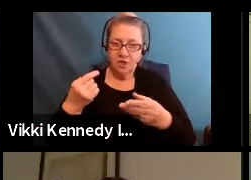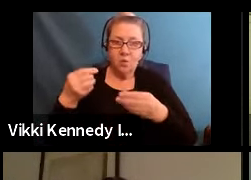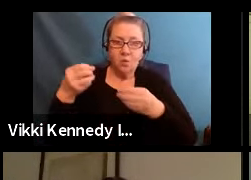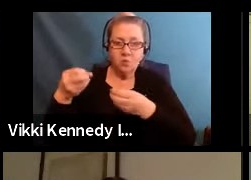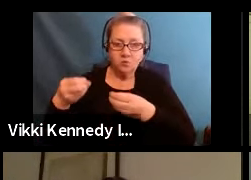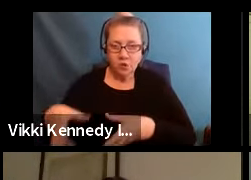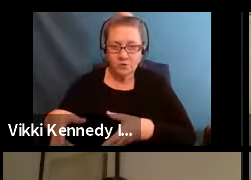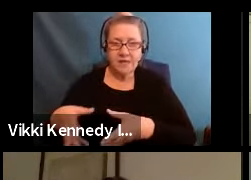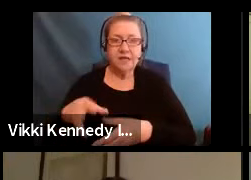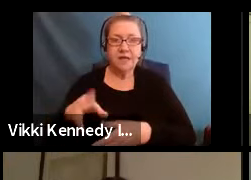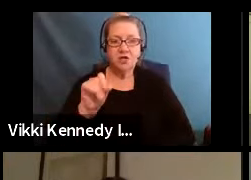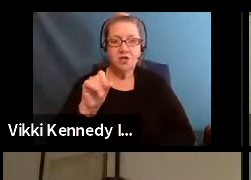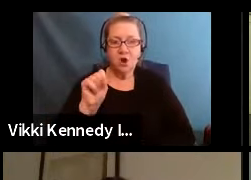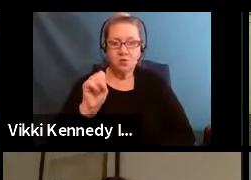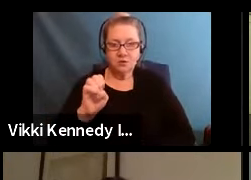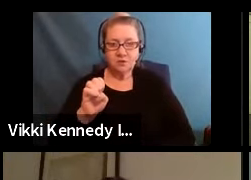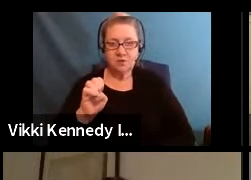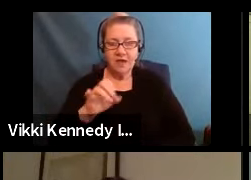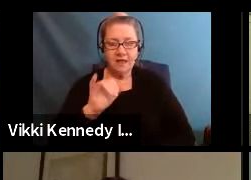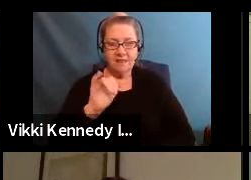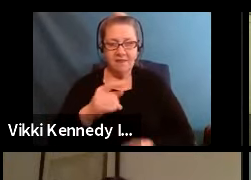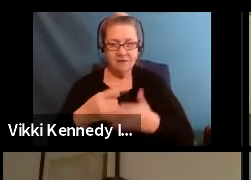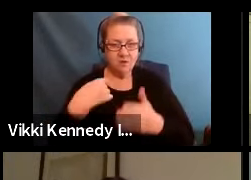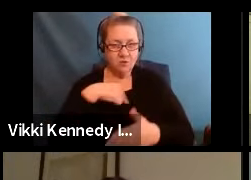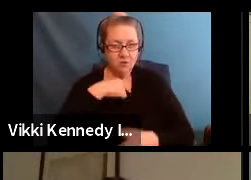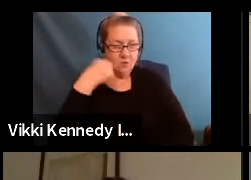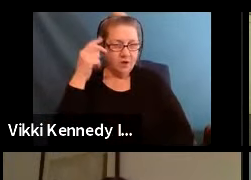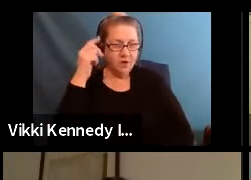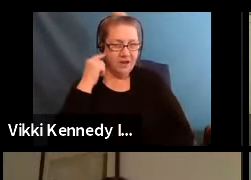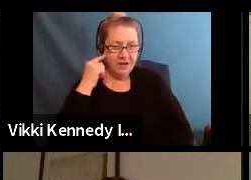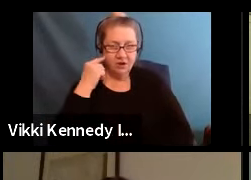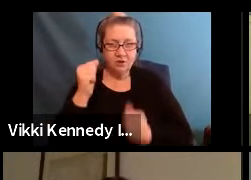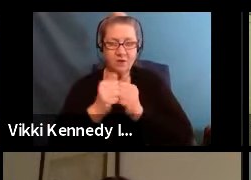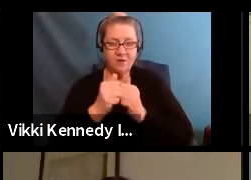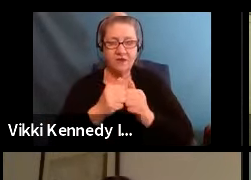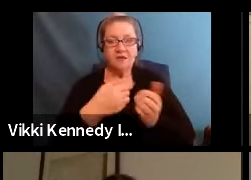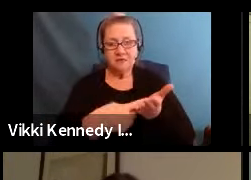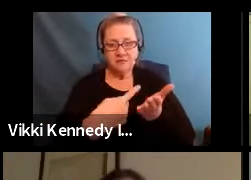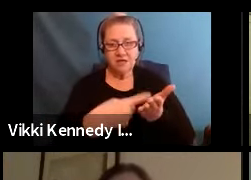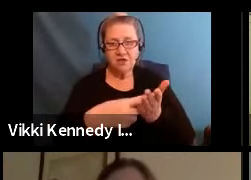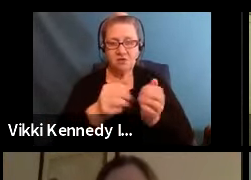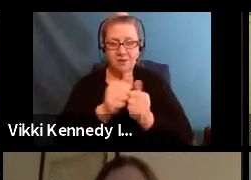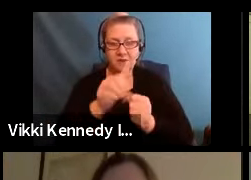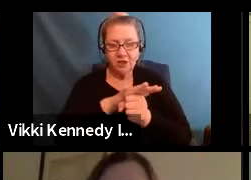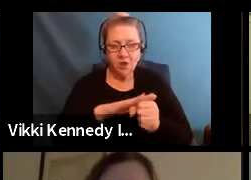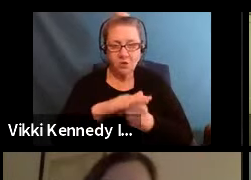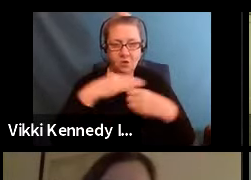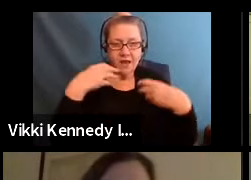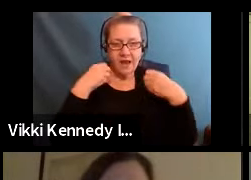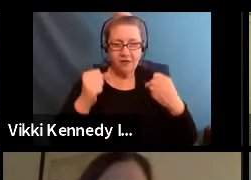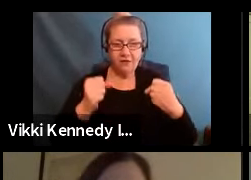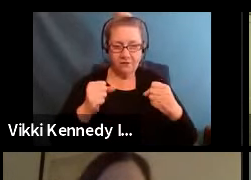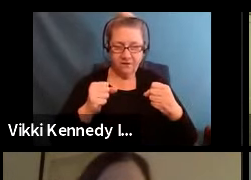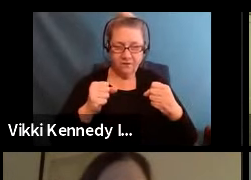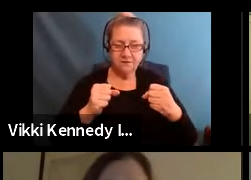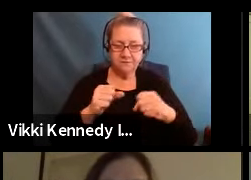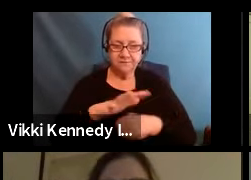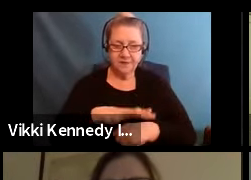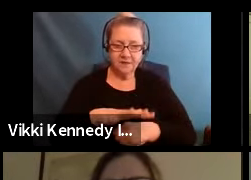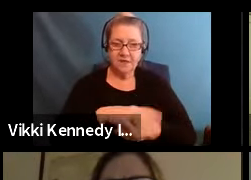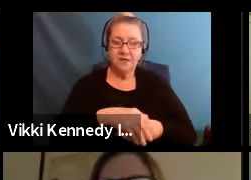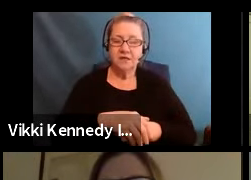go to waste. And that's what we're hearing in terms of conversation with our local health jurisdictions. And so for that reason,